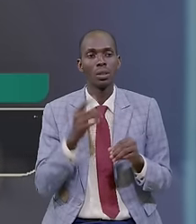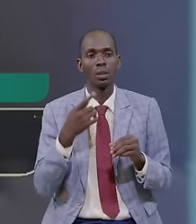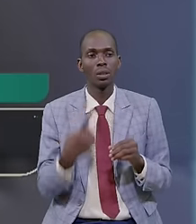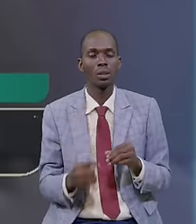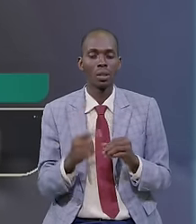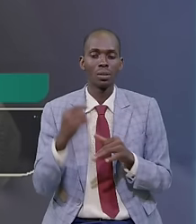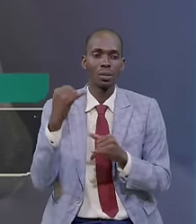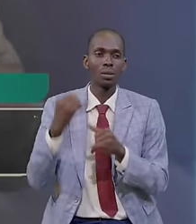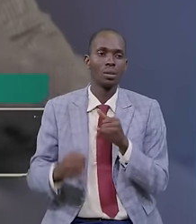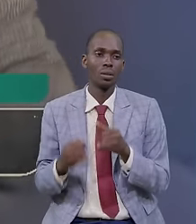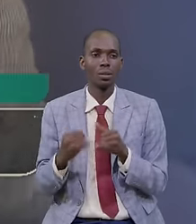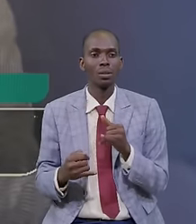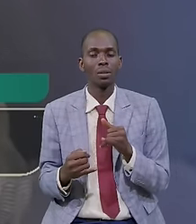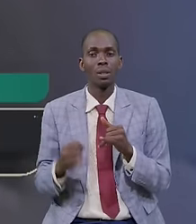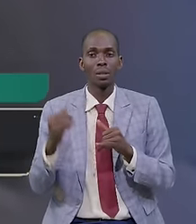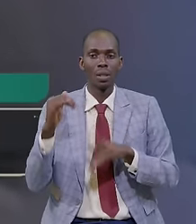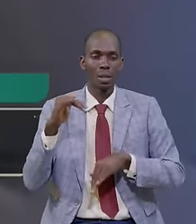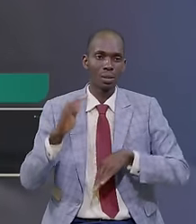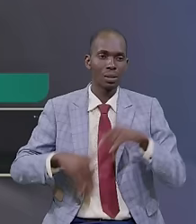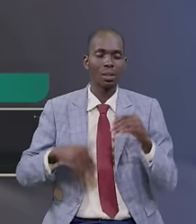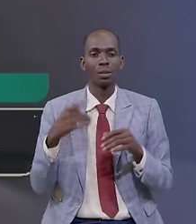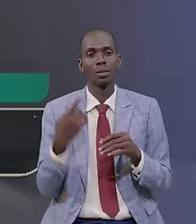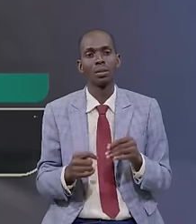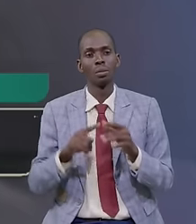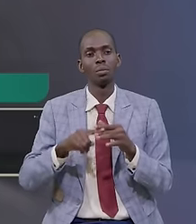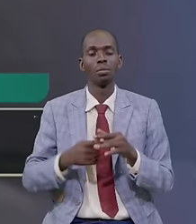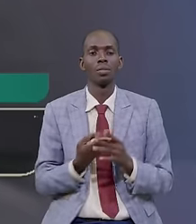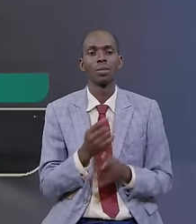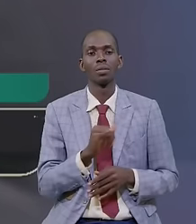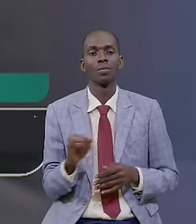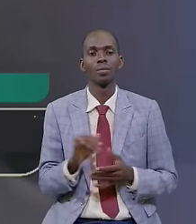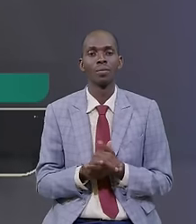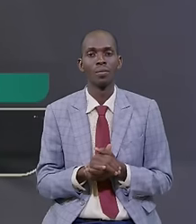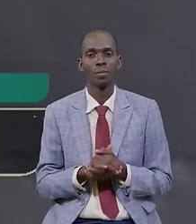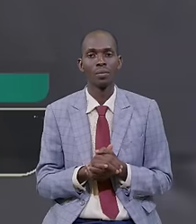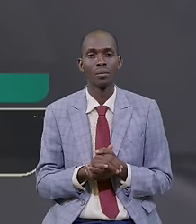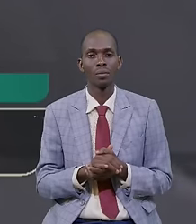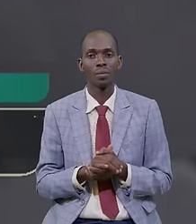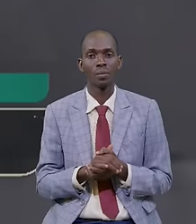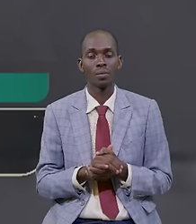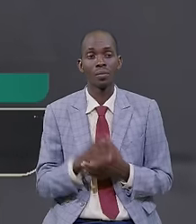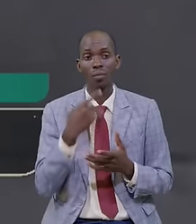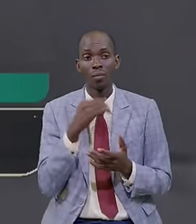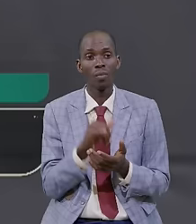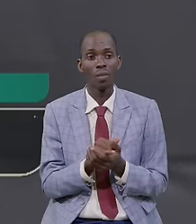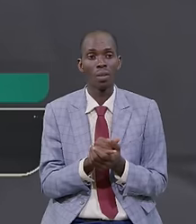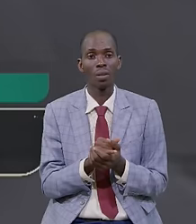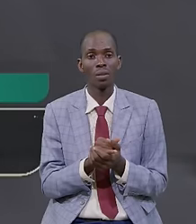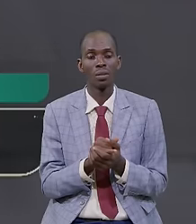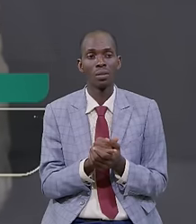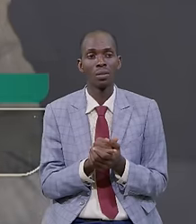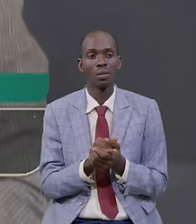latter and thou. It says, you've shown this, the latter